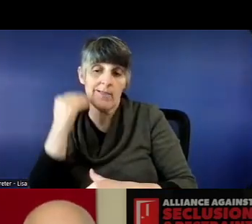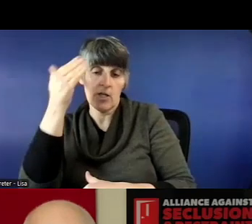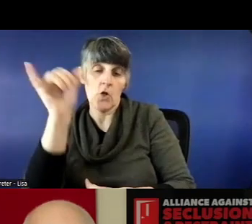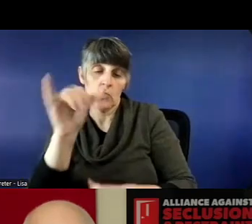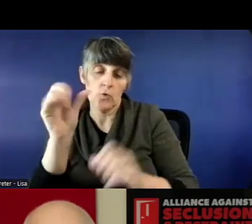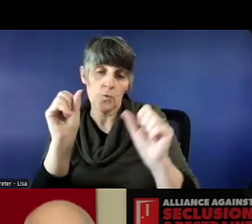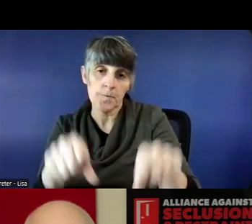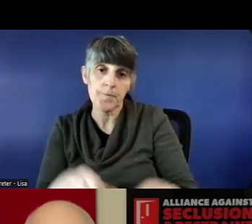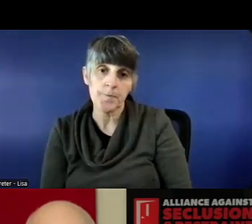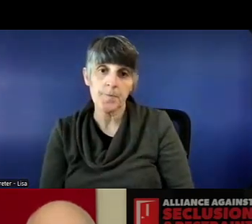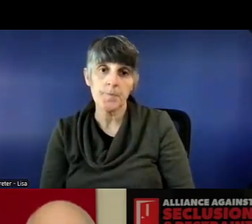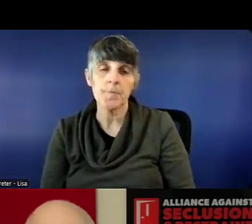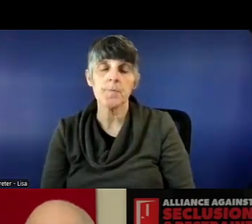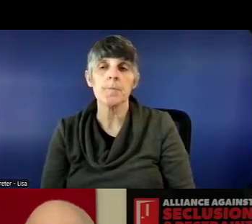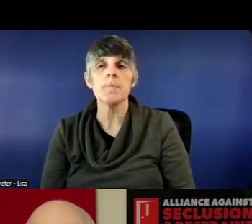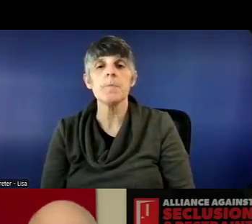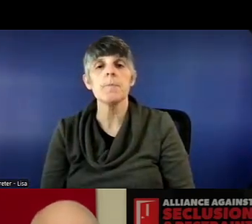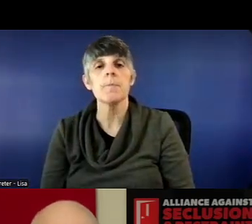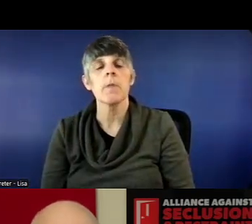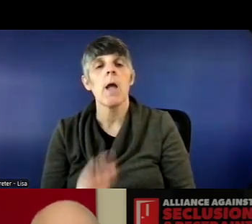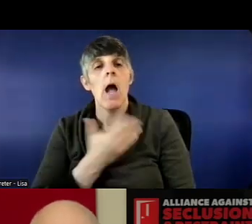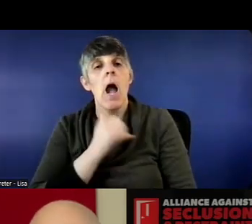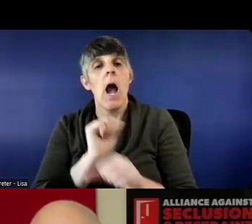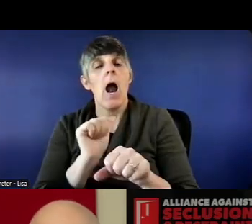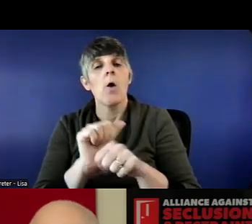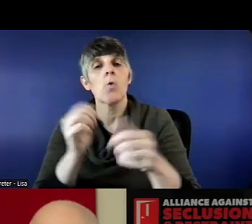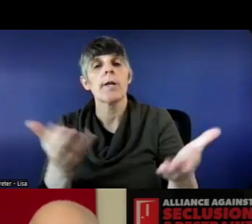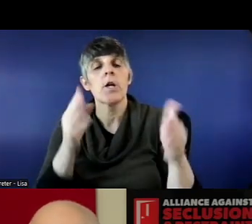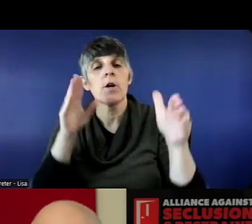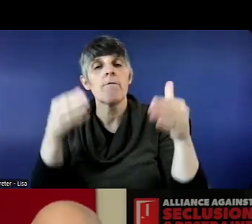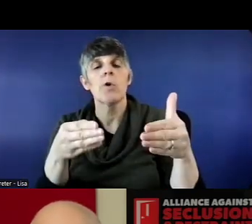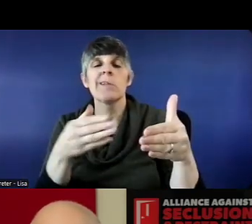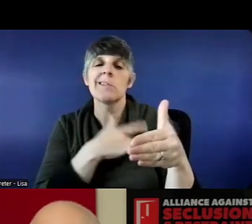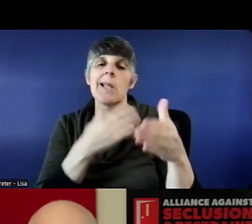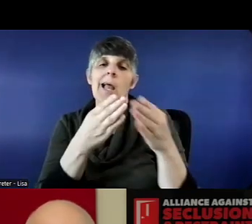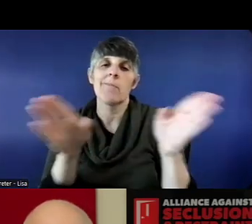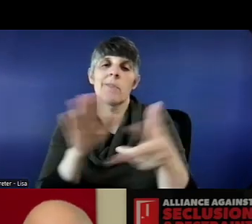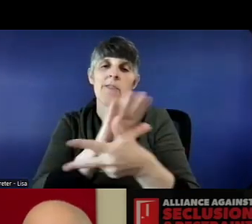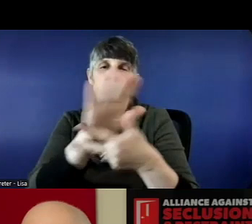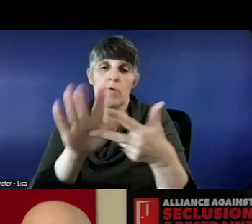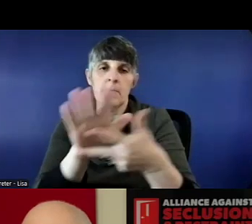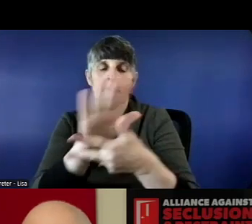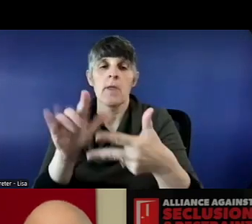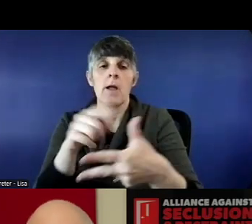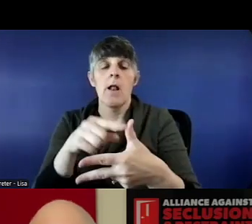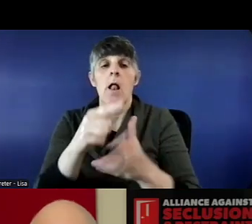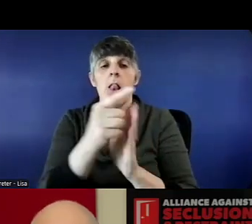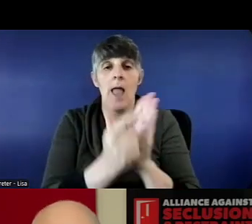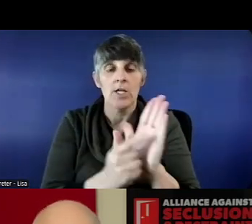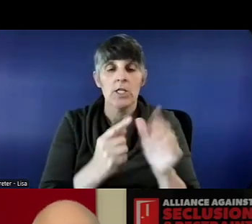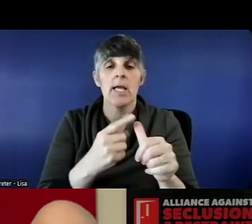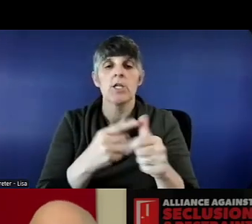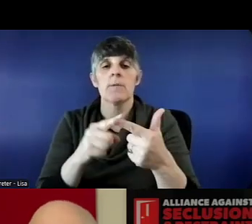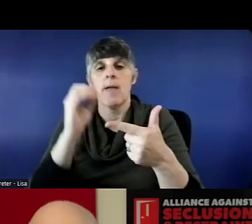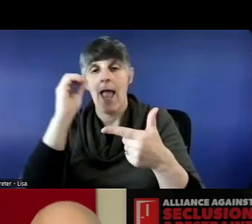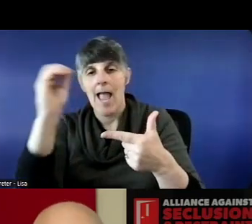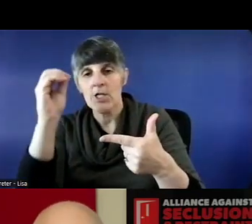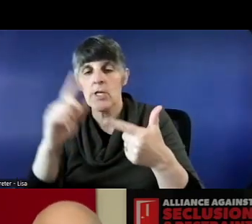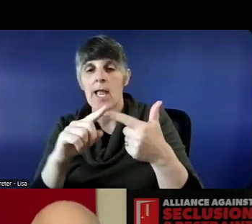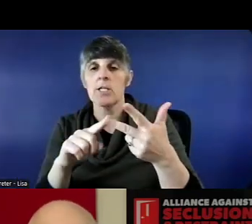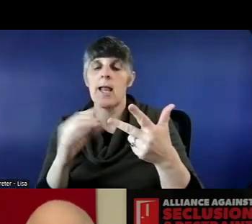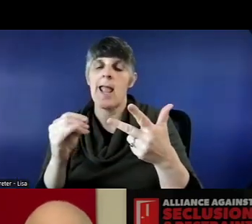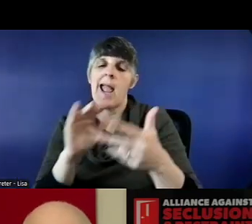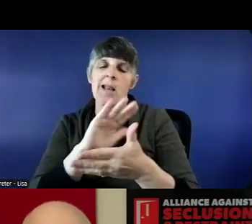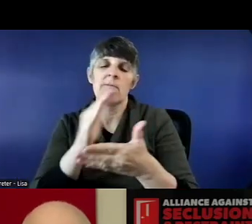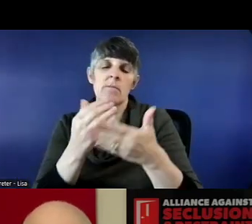well. So our work at the Alliance focuses kind of broadly in three areas. We focus on legislation, education, and a certain